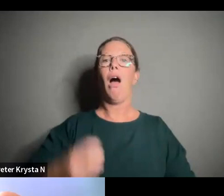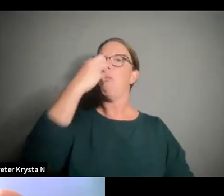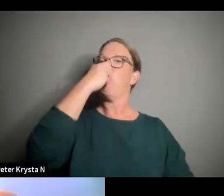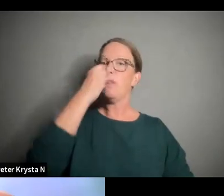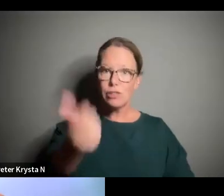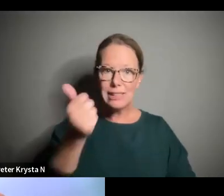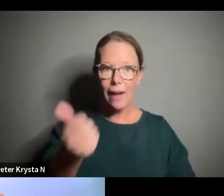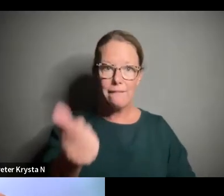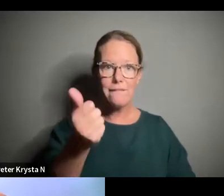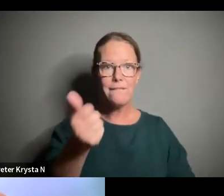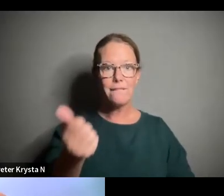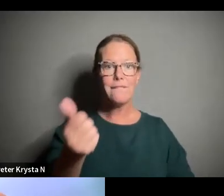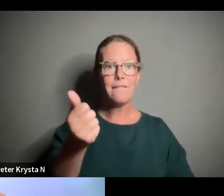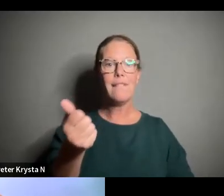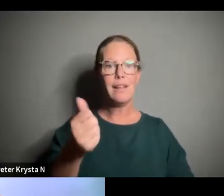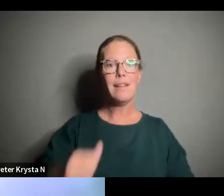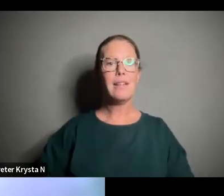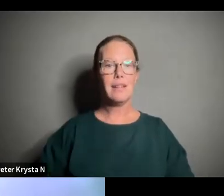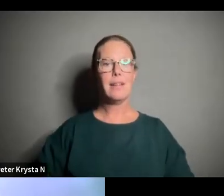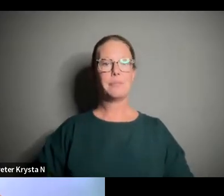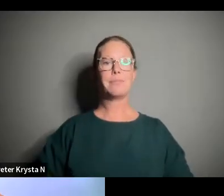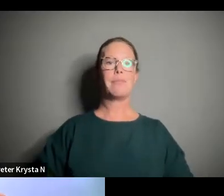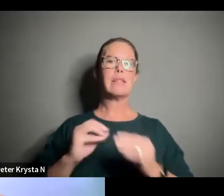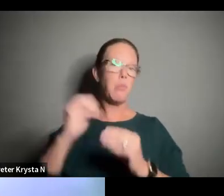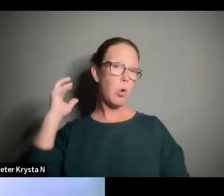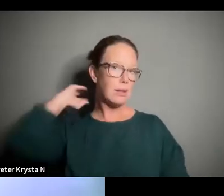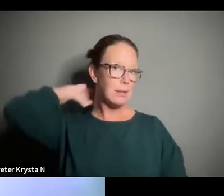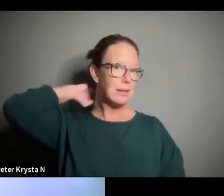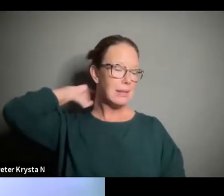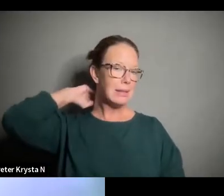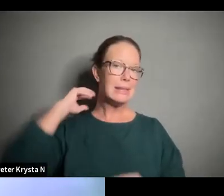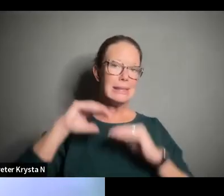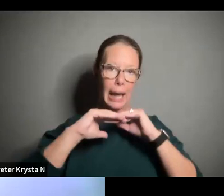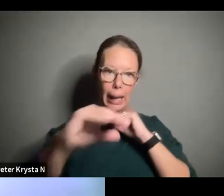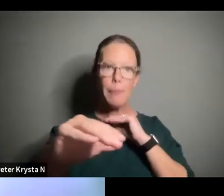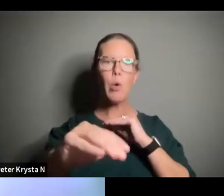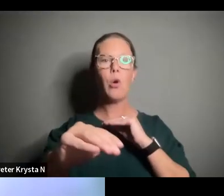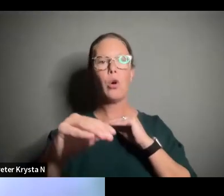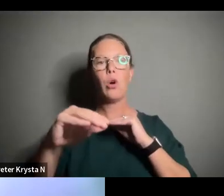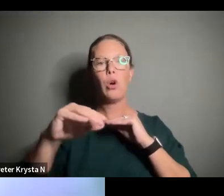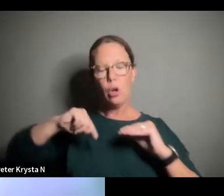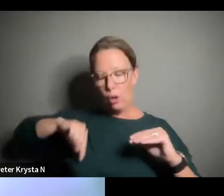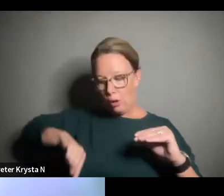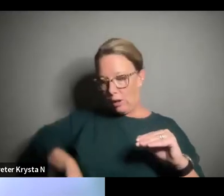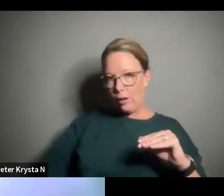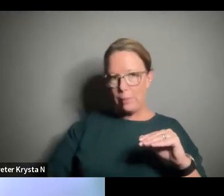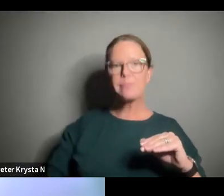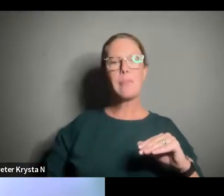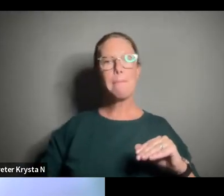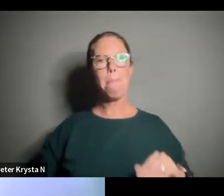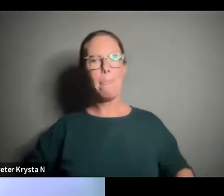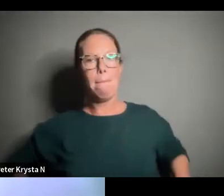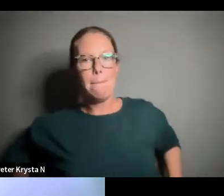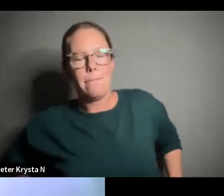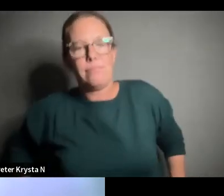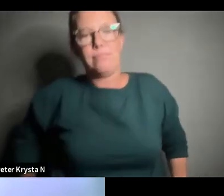it's percutaneous, it comes out through the skin, is much more stable. You have the electrodes coming out on your abdomen, kind of across from if you have a gastrostomy tube in that